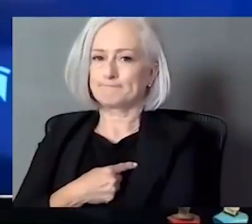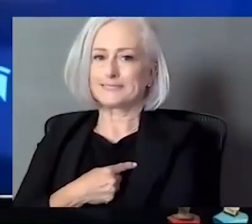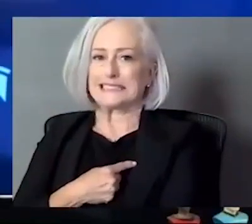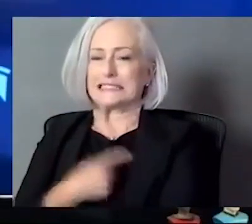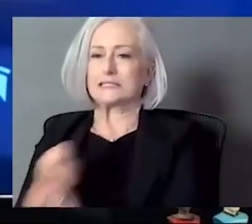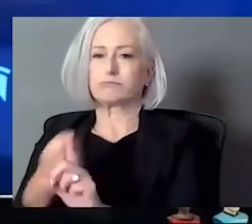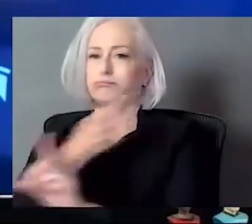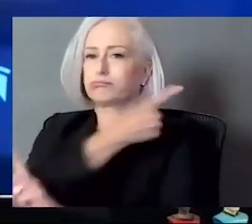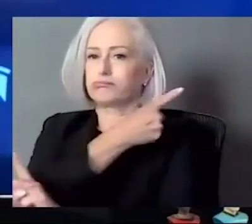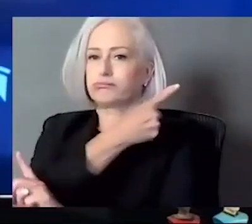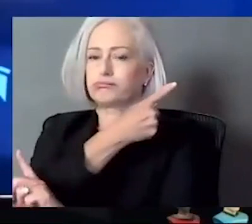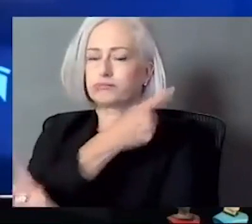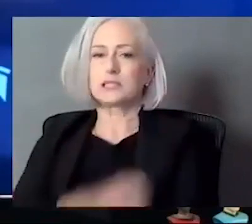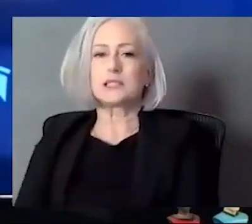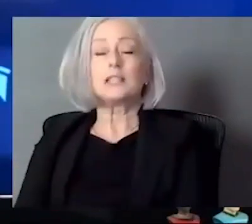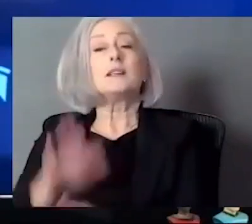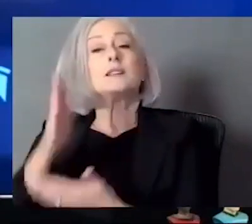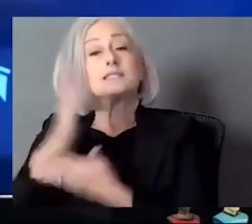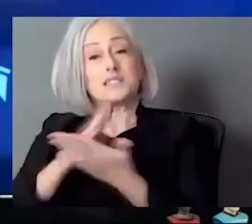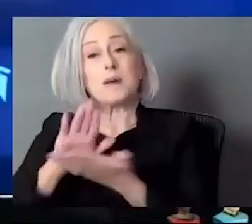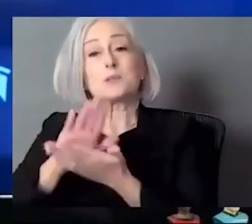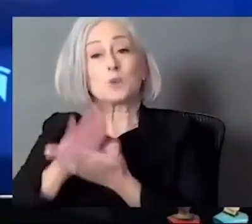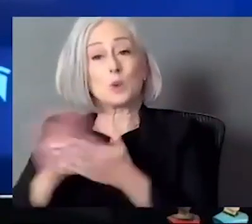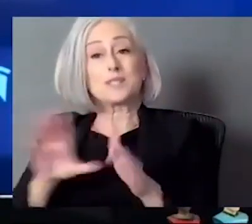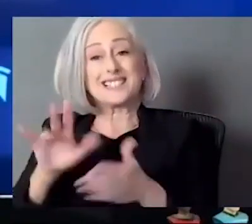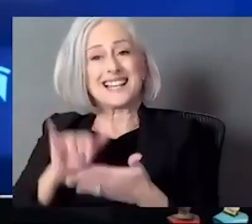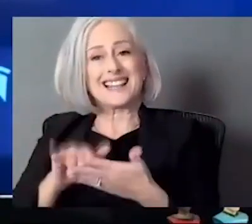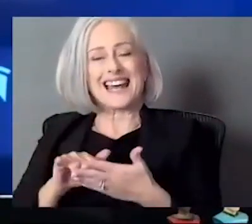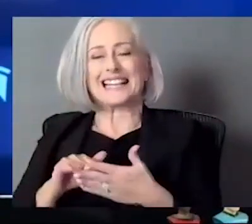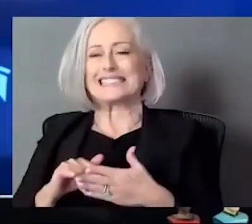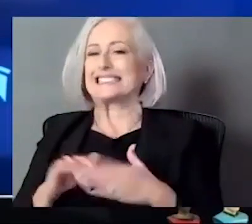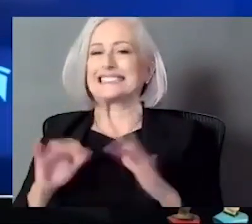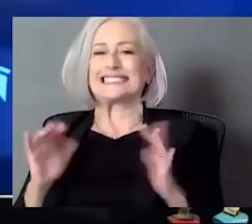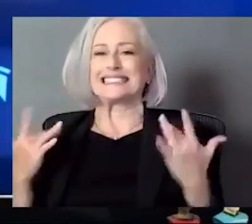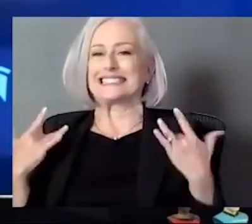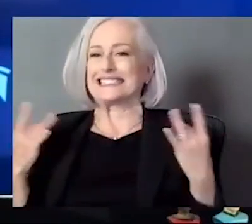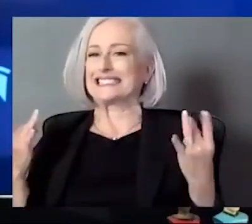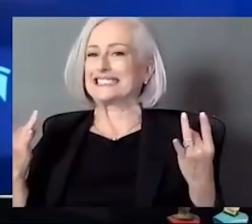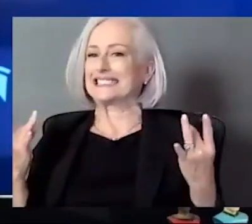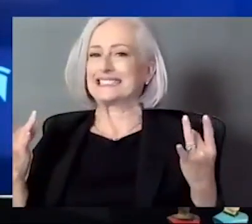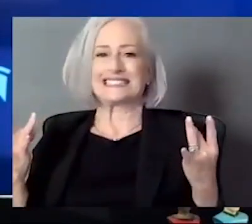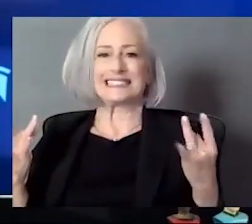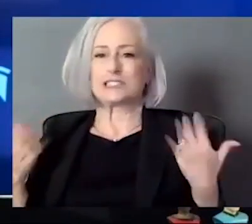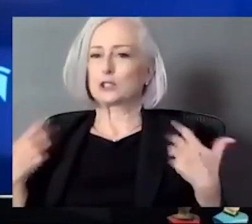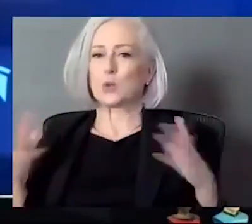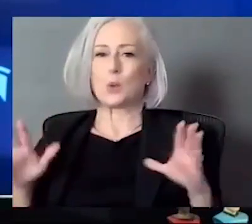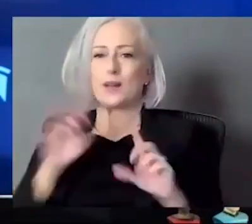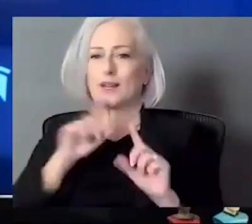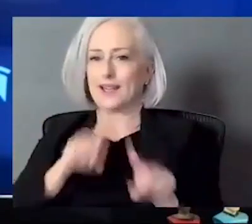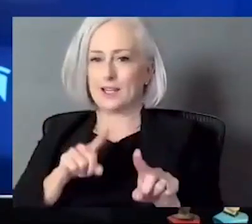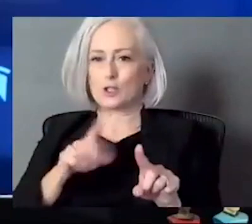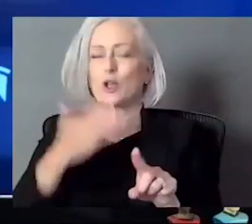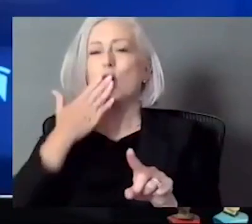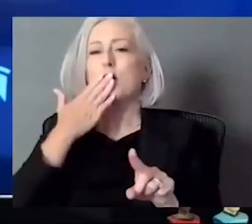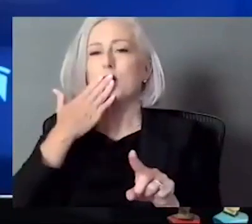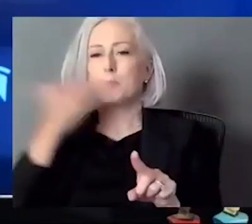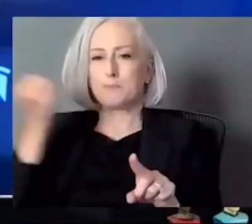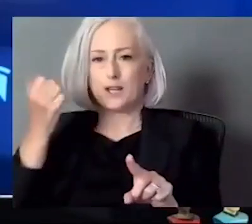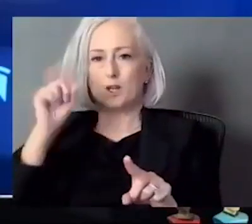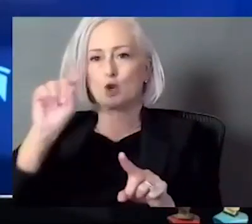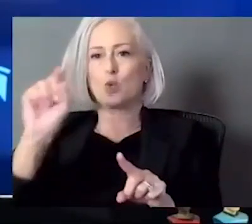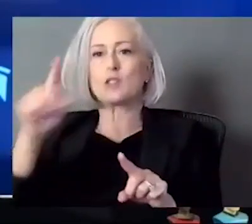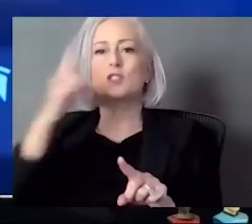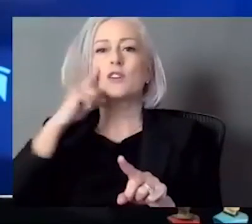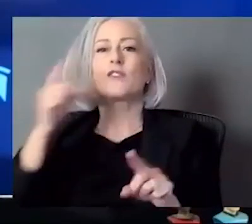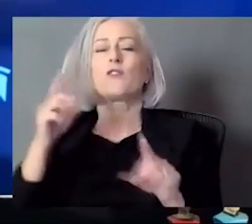schools have done that, but I'm not comfortable trying to answer that question. I think that's a good public health question. Yeah. I think if we got public